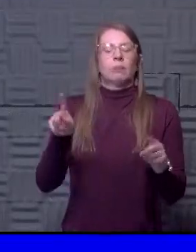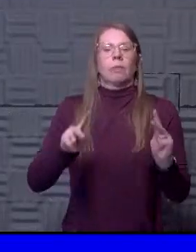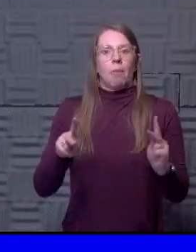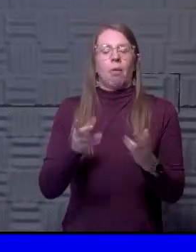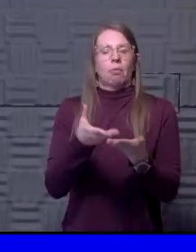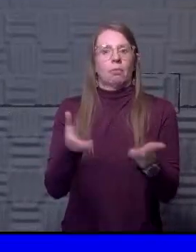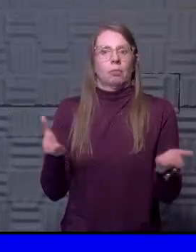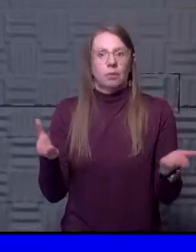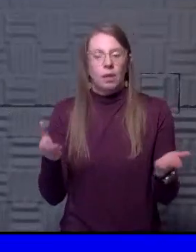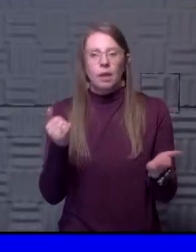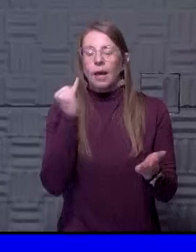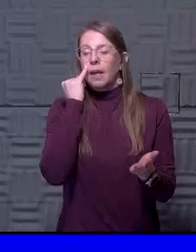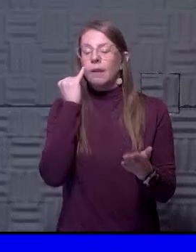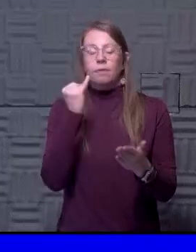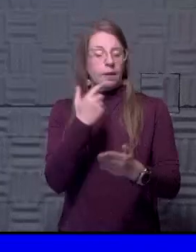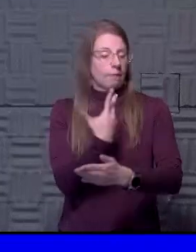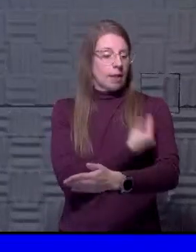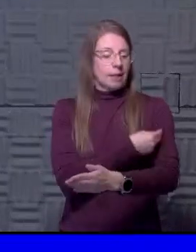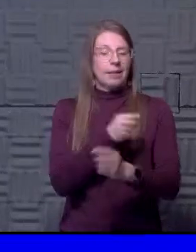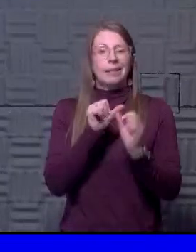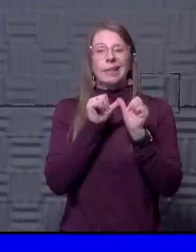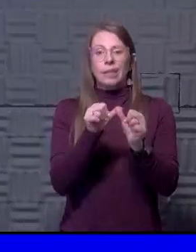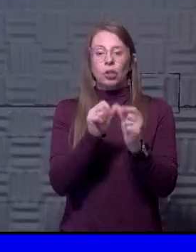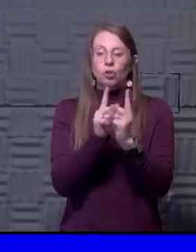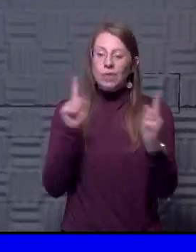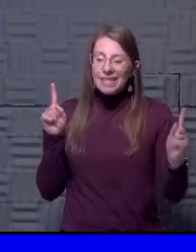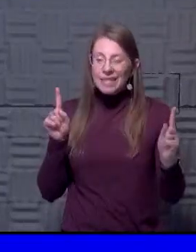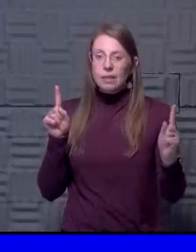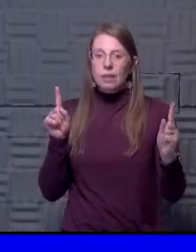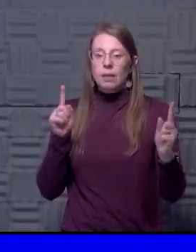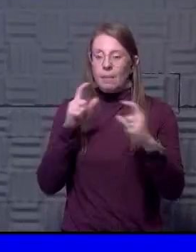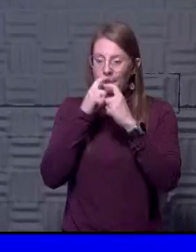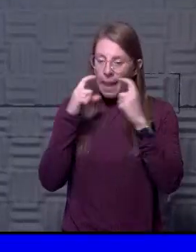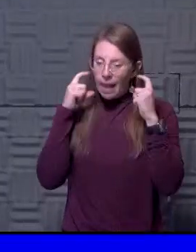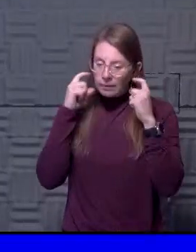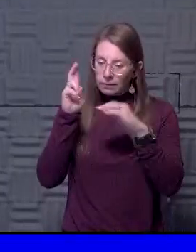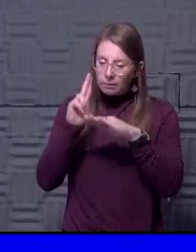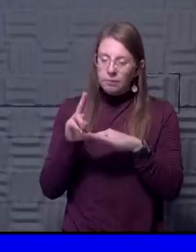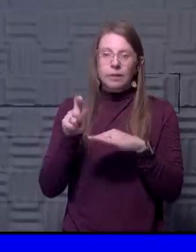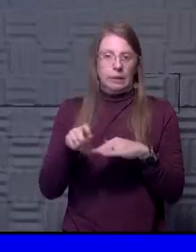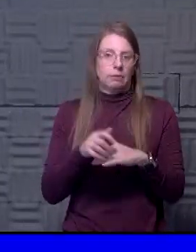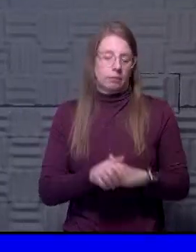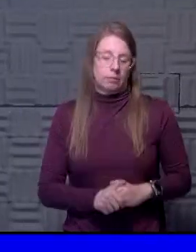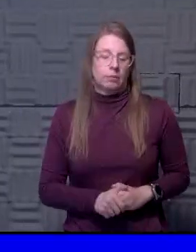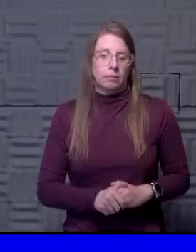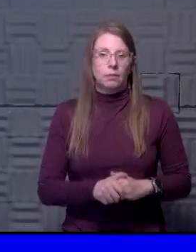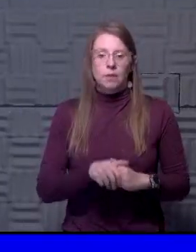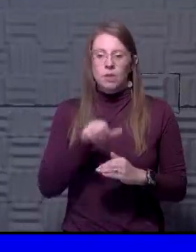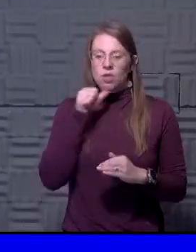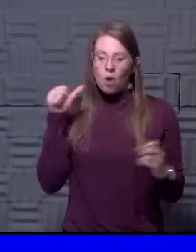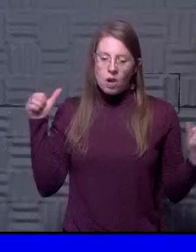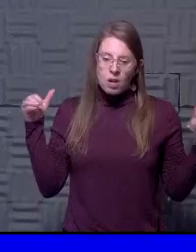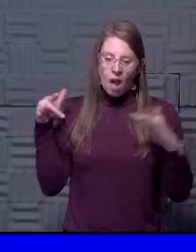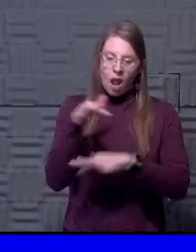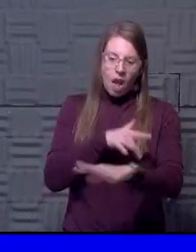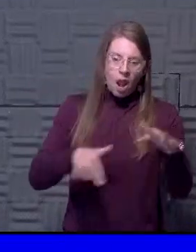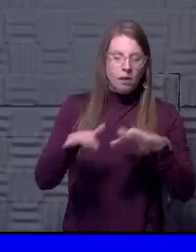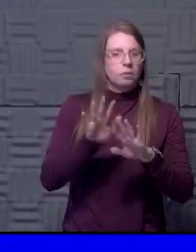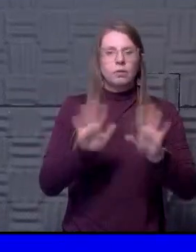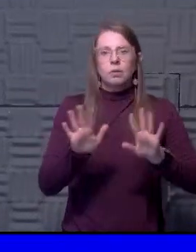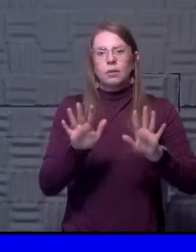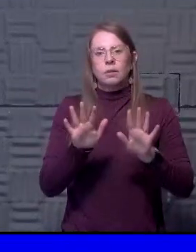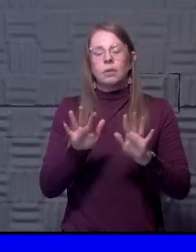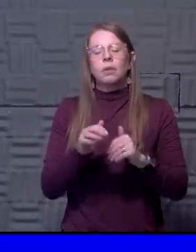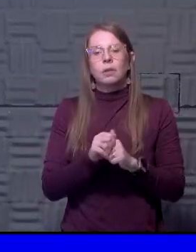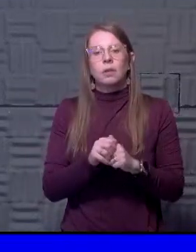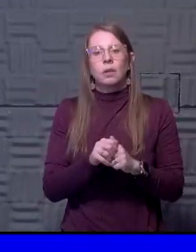people, even if you get the vaccine, continue to distance, continue to mask, don't meet in large gatherings, do those types of things.